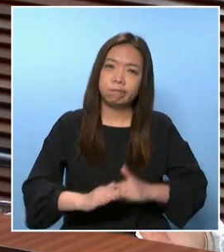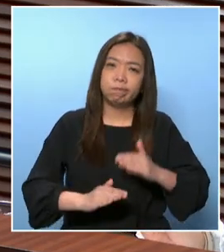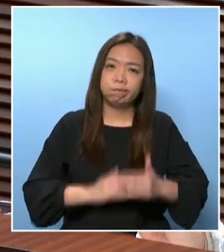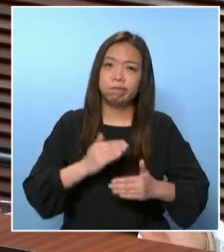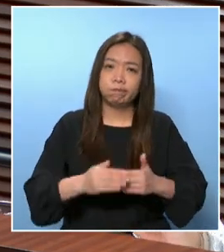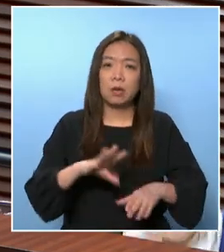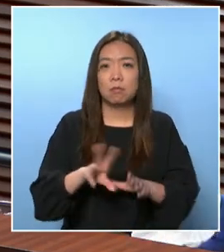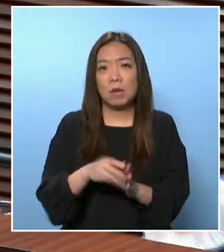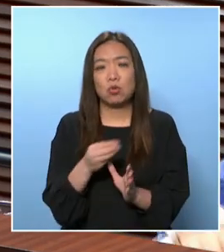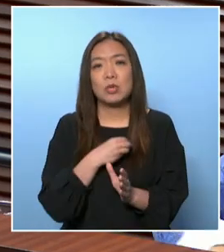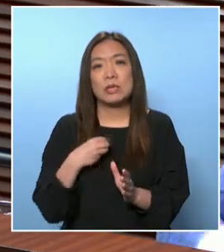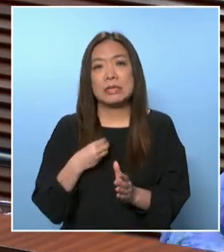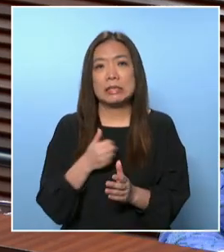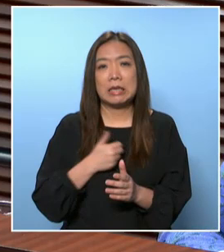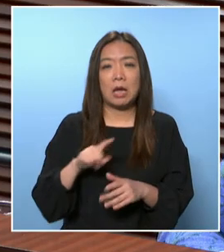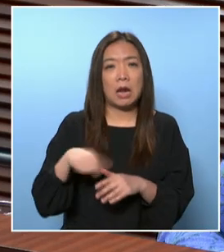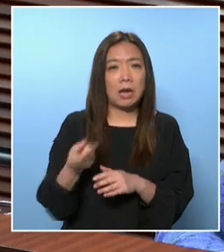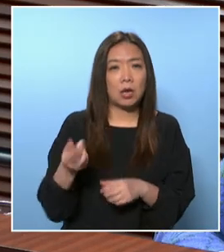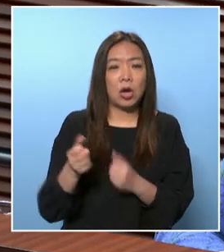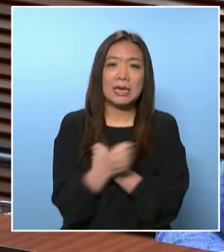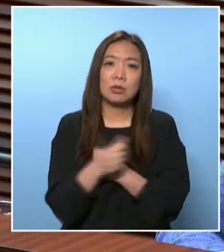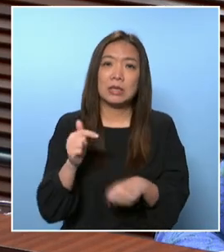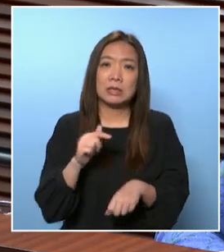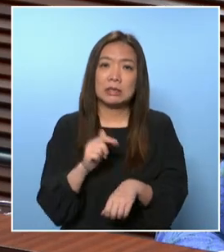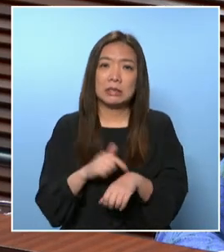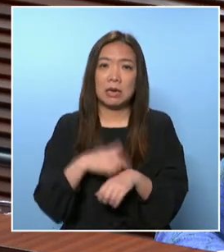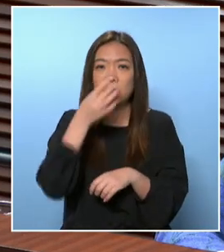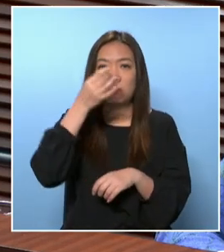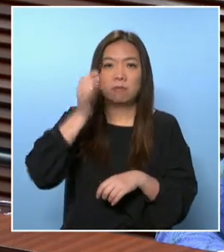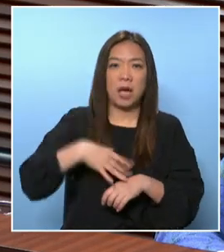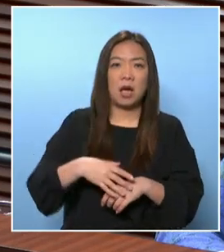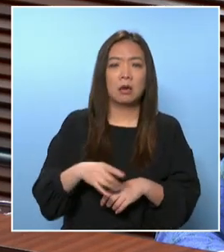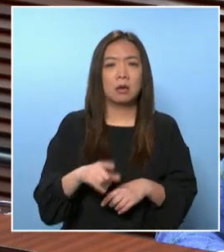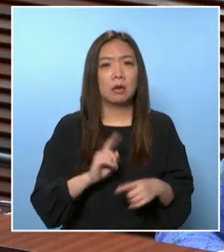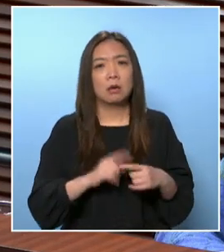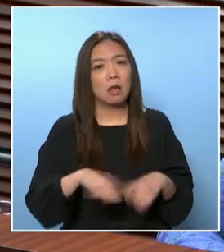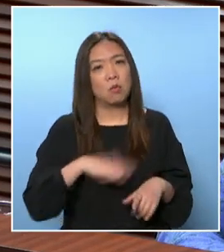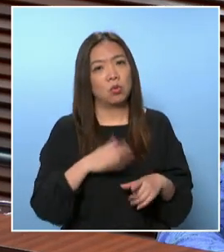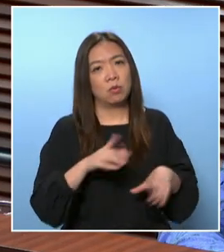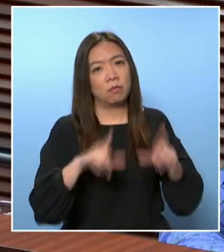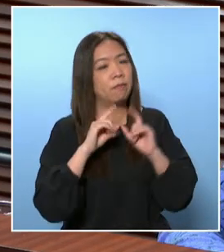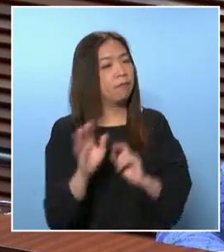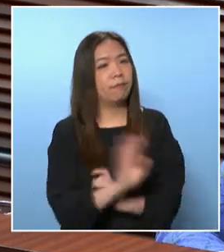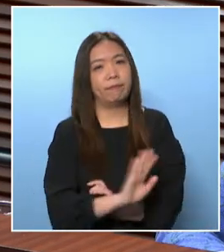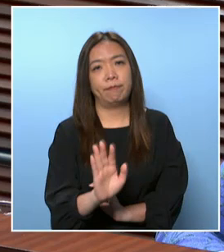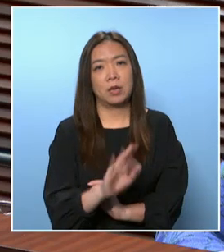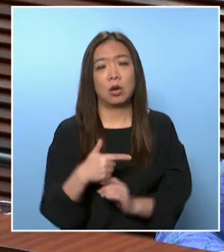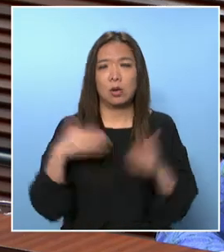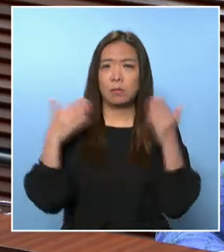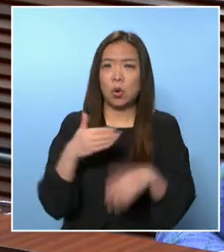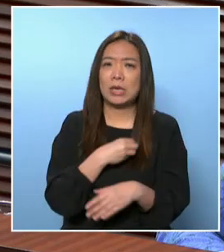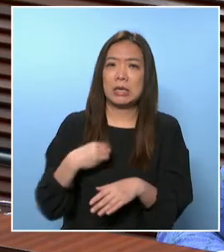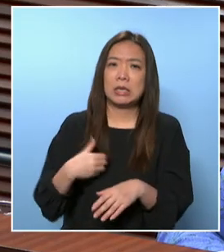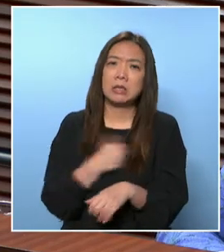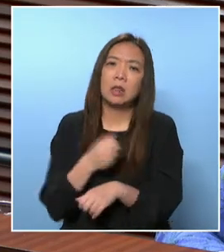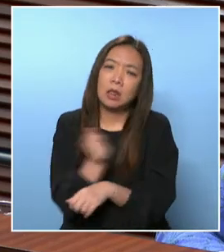are doing is really fragmented. You are allowing some more rest time for the doctors.